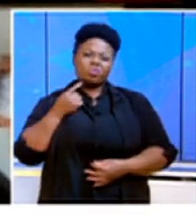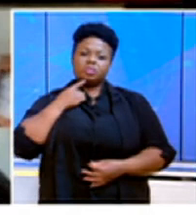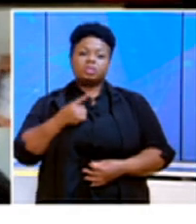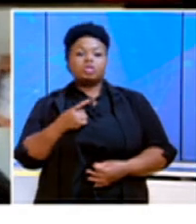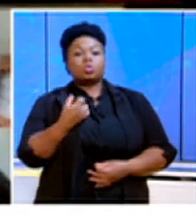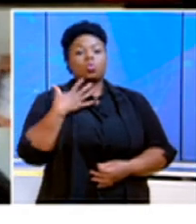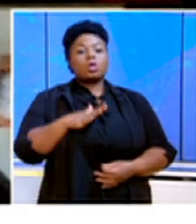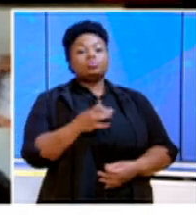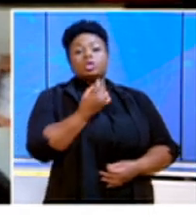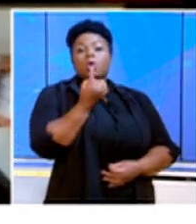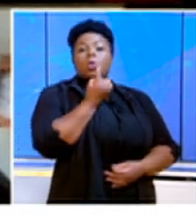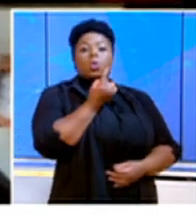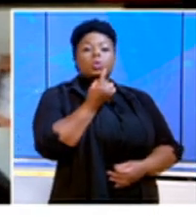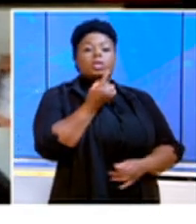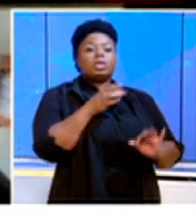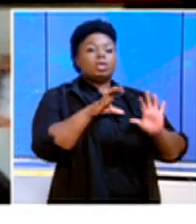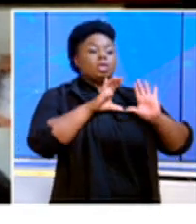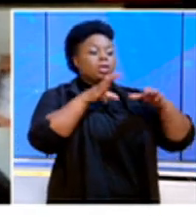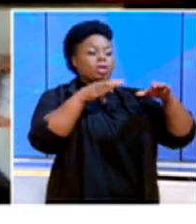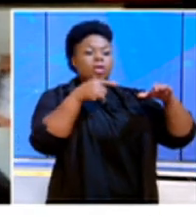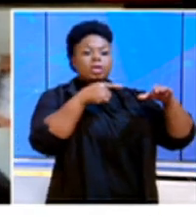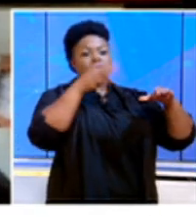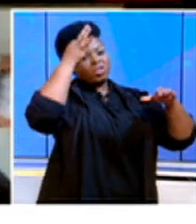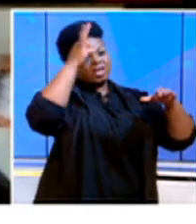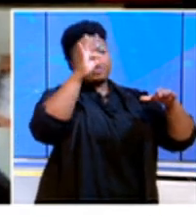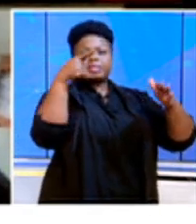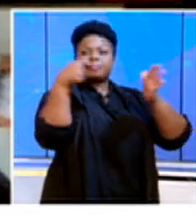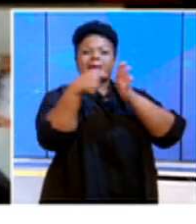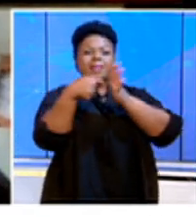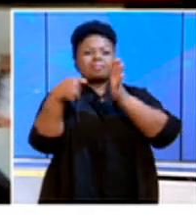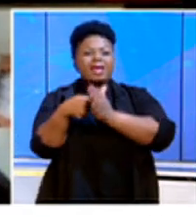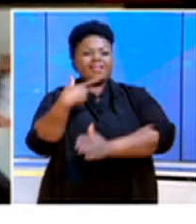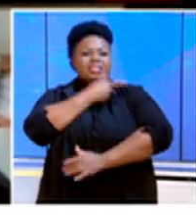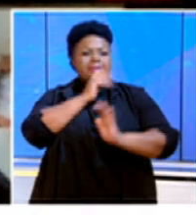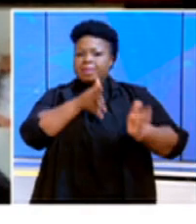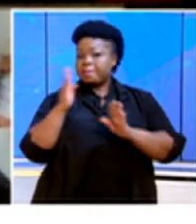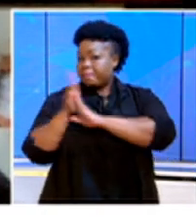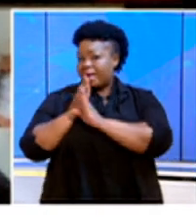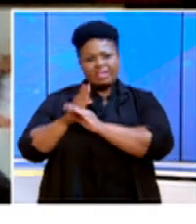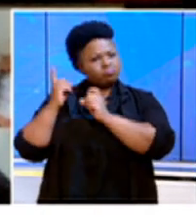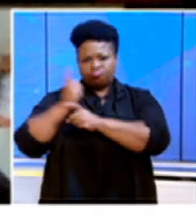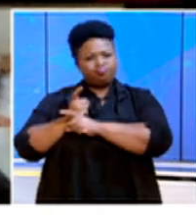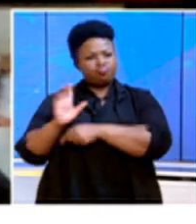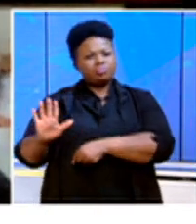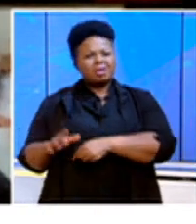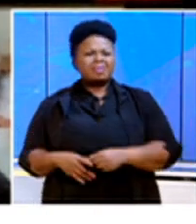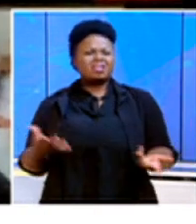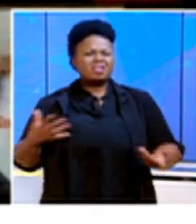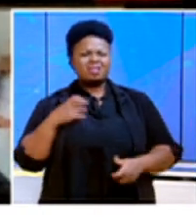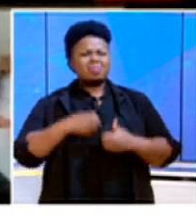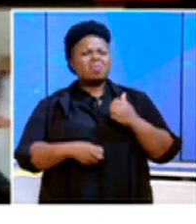be the sole procurer, sole distributor of vaccines in South Africa, and the problem was that it then seemed to do nothing with